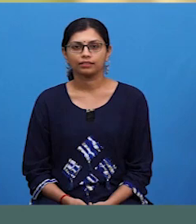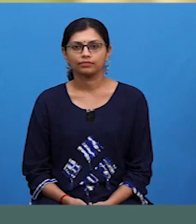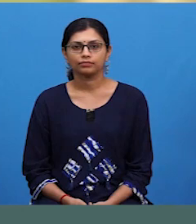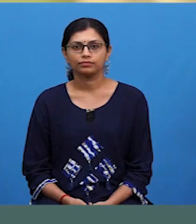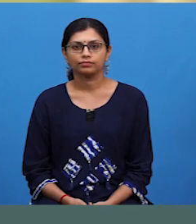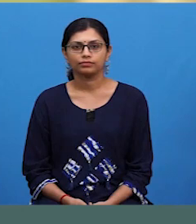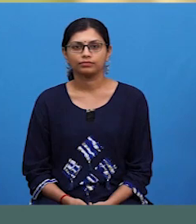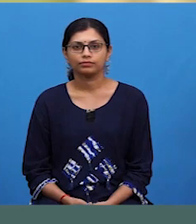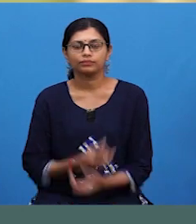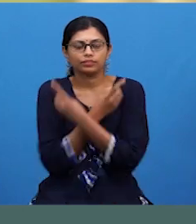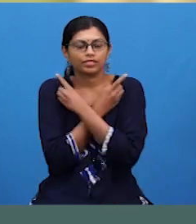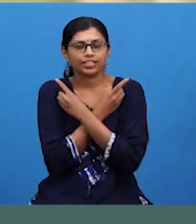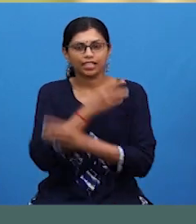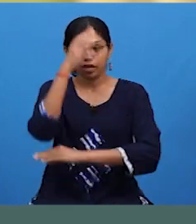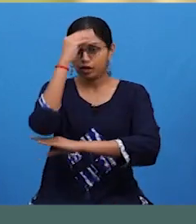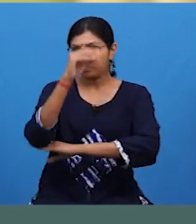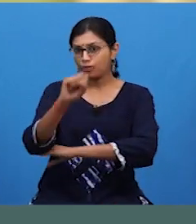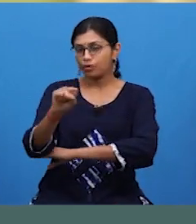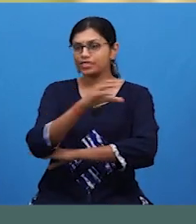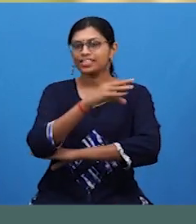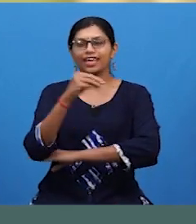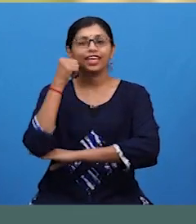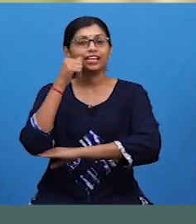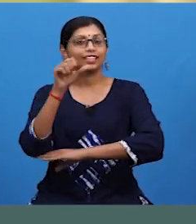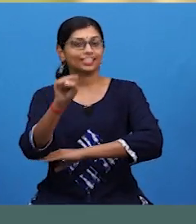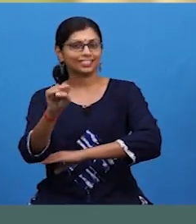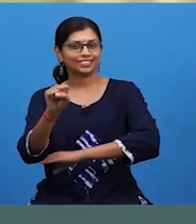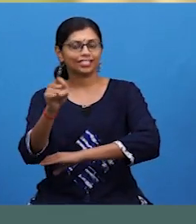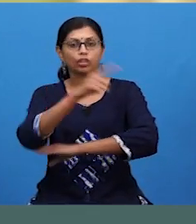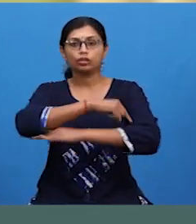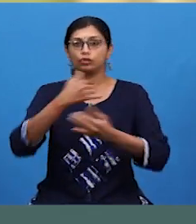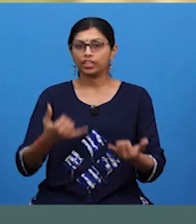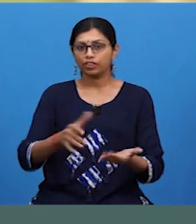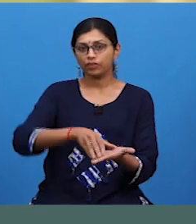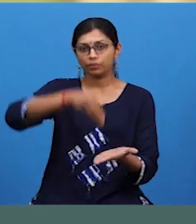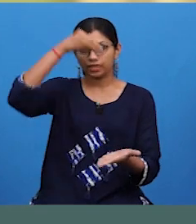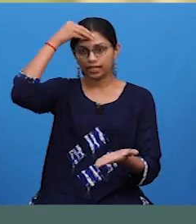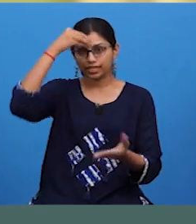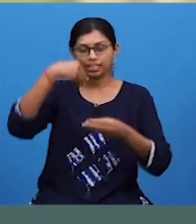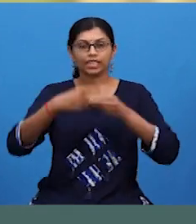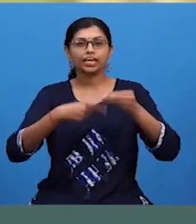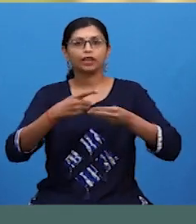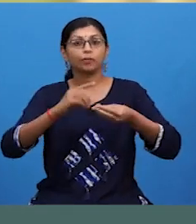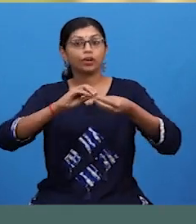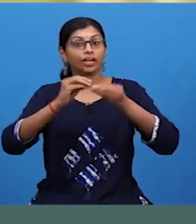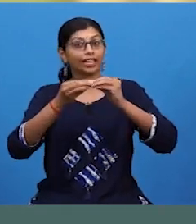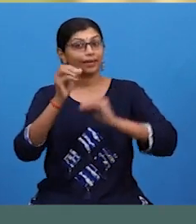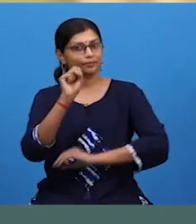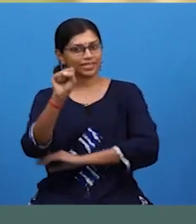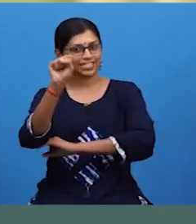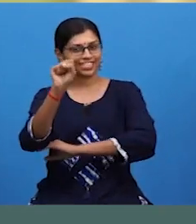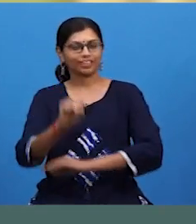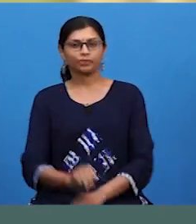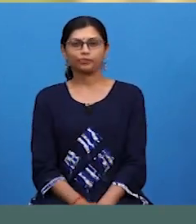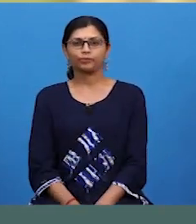My dear boys and girls, today we will be learning about numbers.